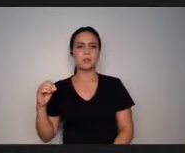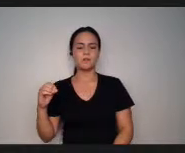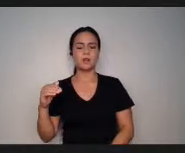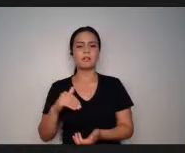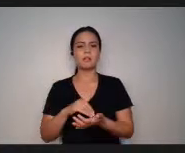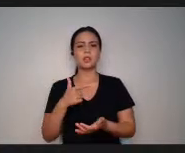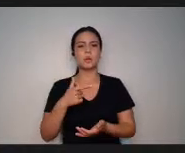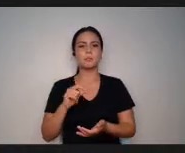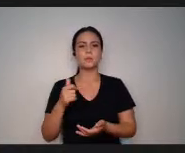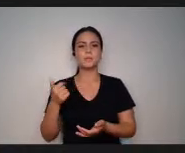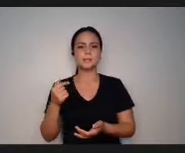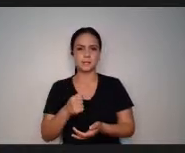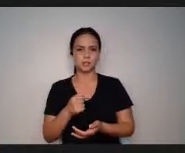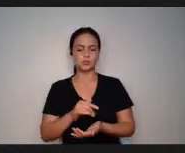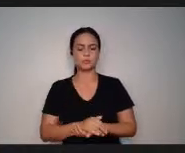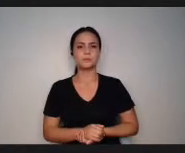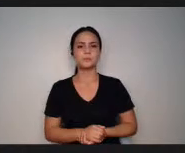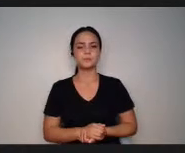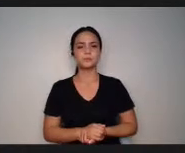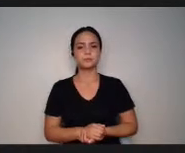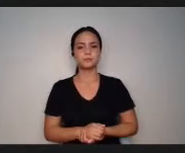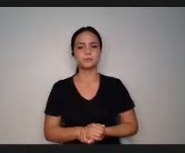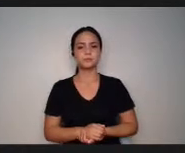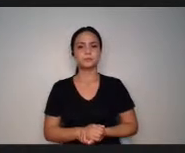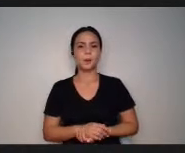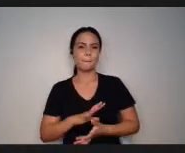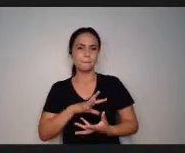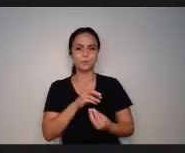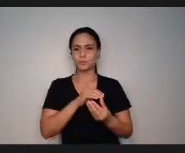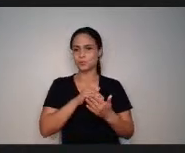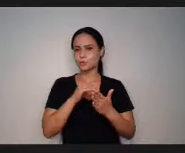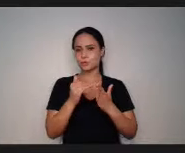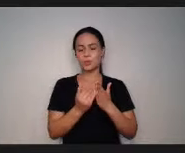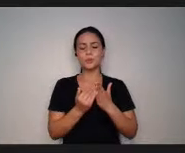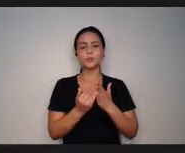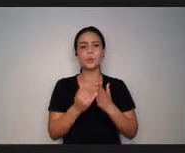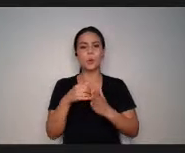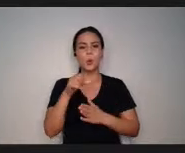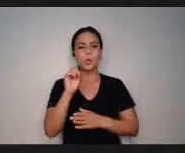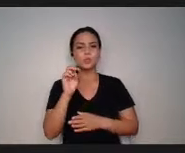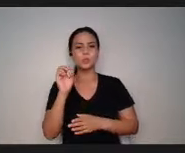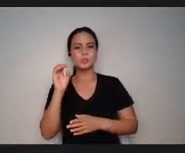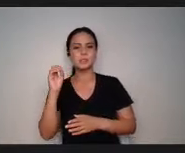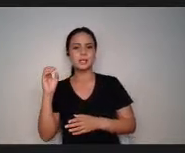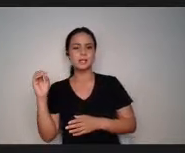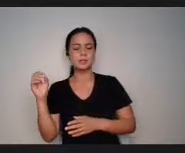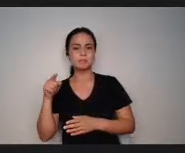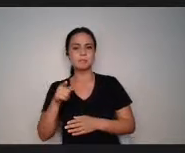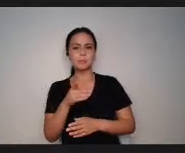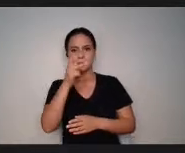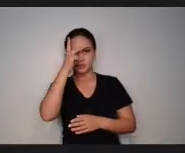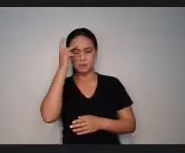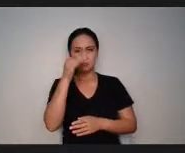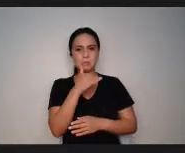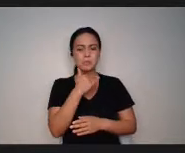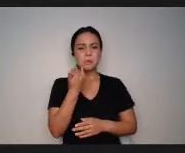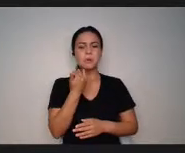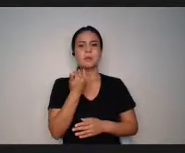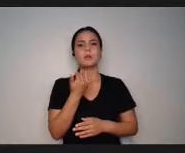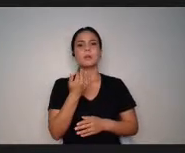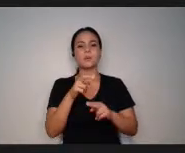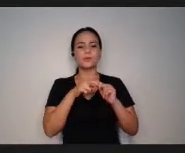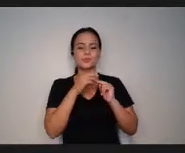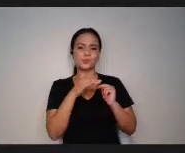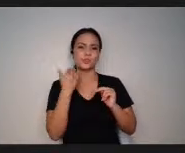Worldwide, over 800,000 deaths, people have died from suicide. This was in